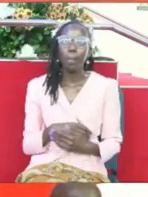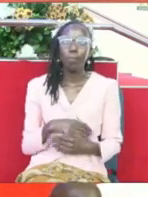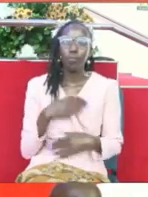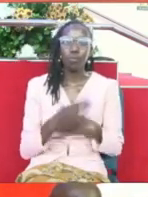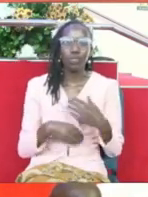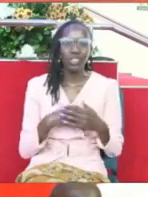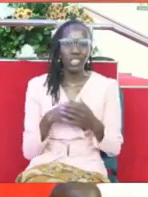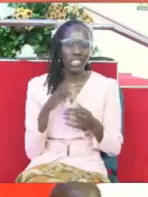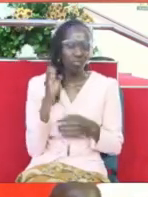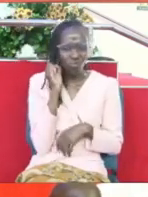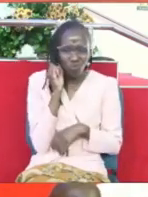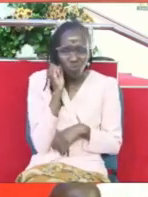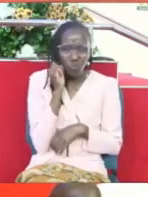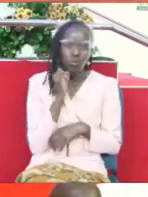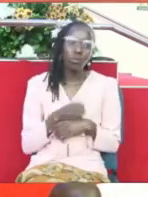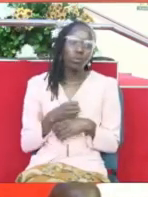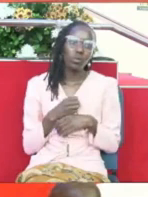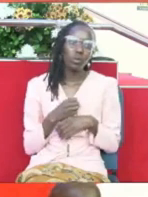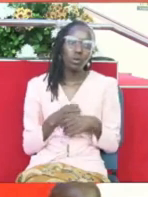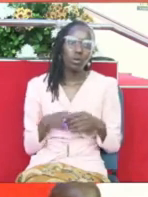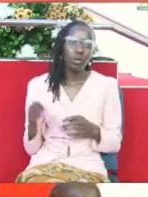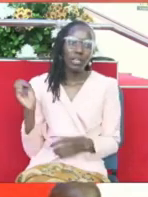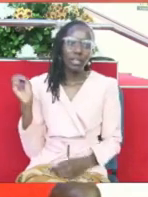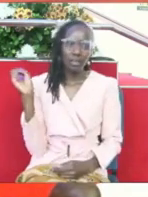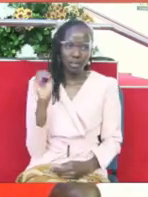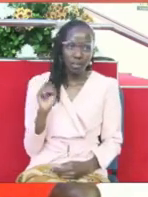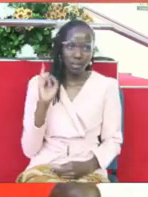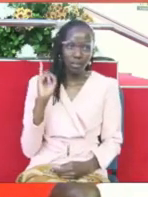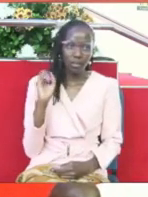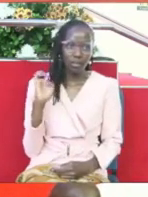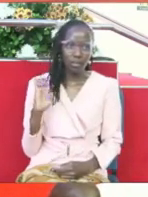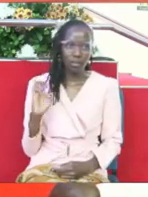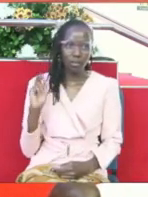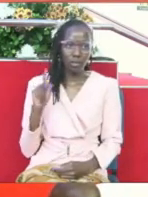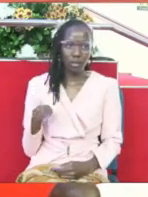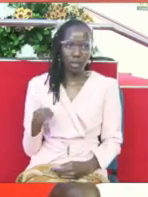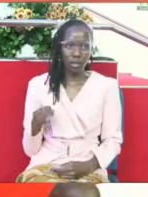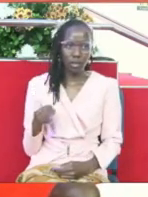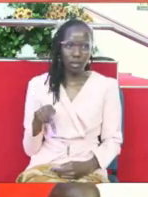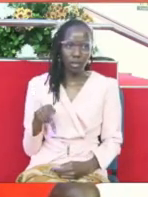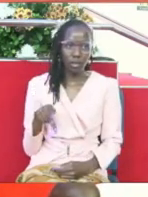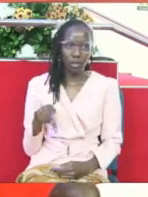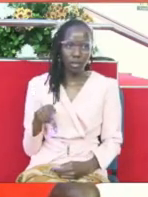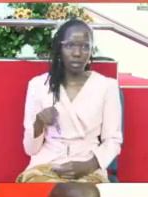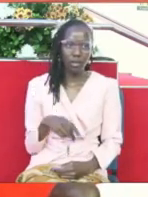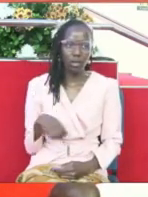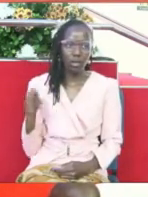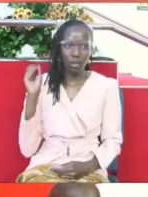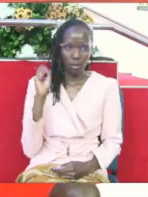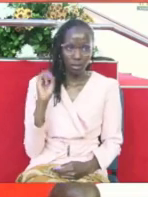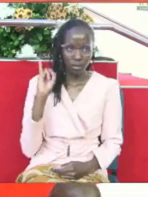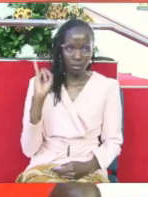the I am becomes I am your healer. Na aliye anakuwa mimi ni mponyaji wako. When you are in lack and in